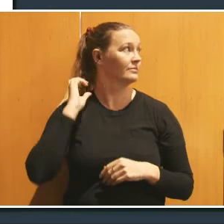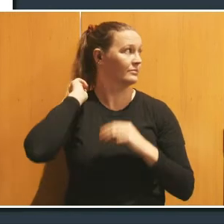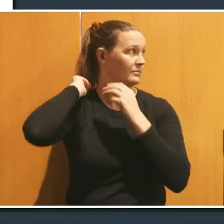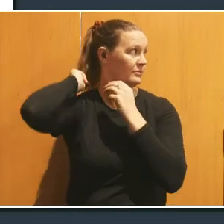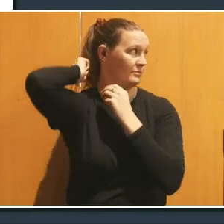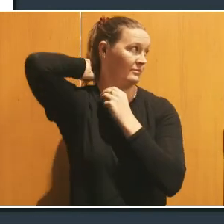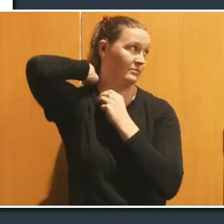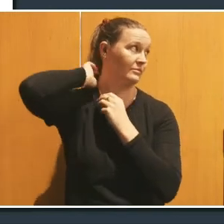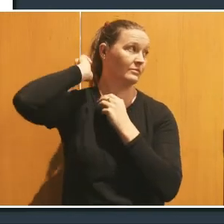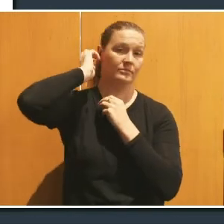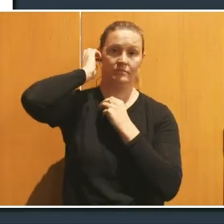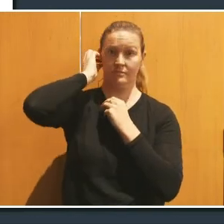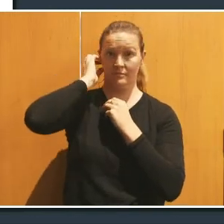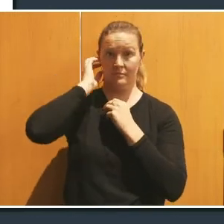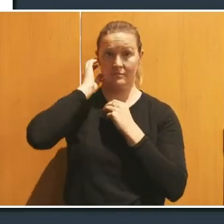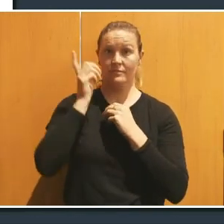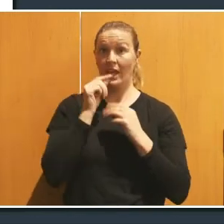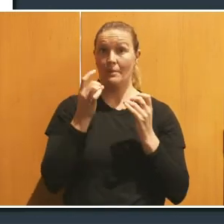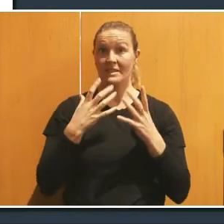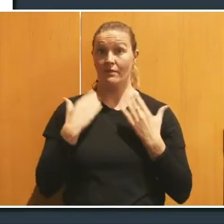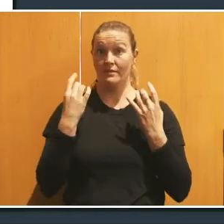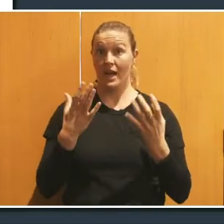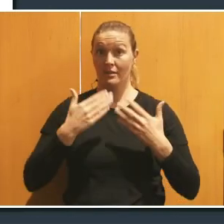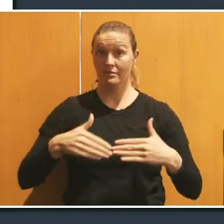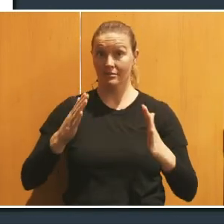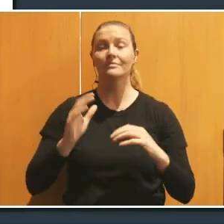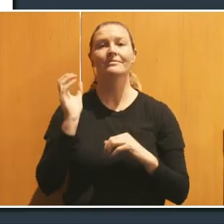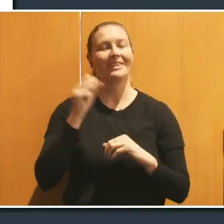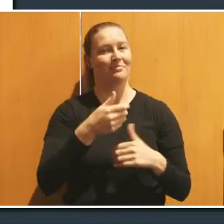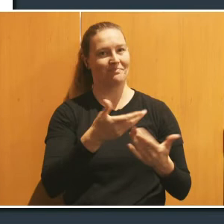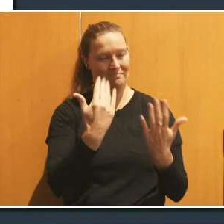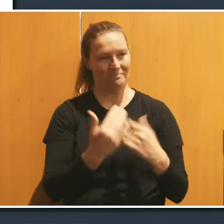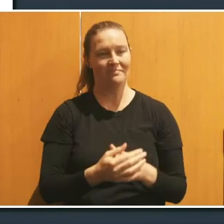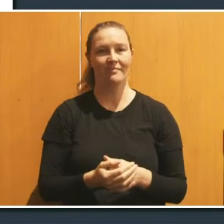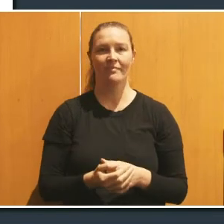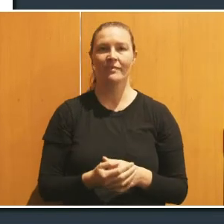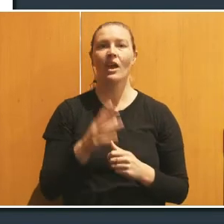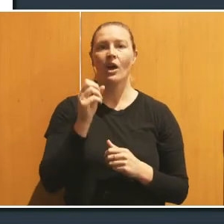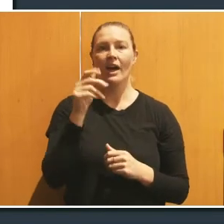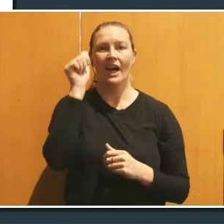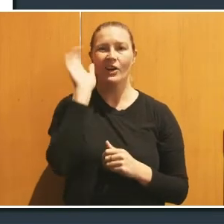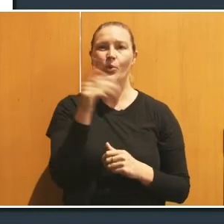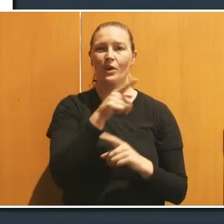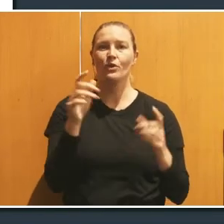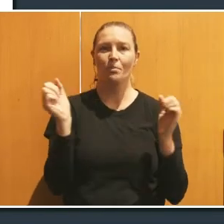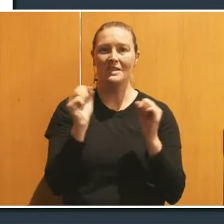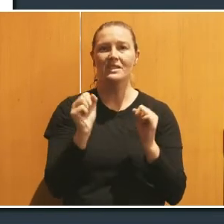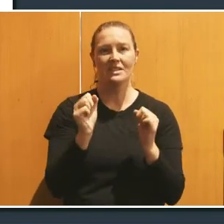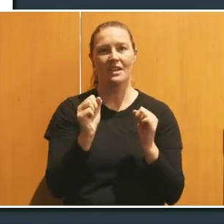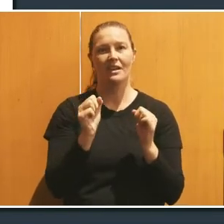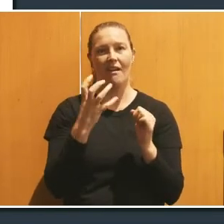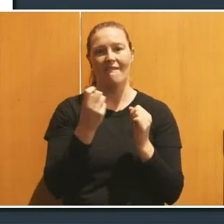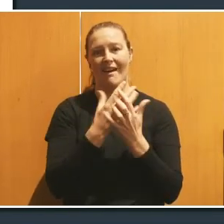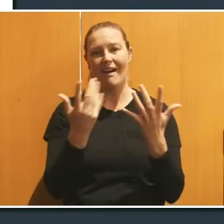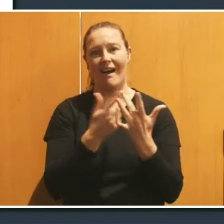Am I okay to launch into my submission, or our submission? Go for it. Okay, great. Look, I know you guys are all busy and you've probably got a whole bunch of